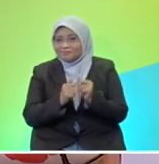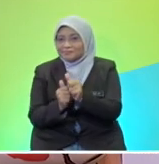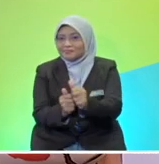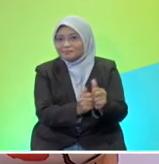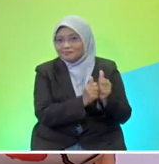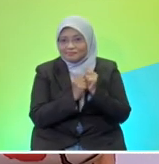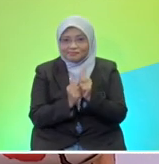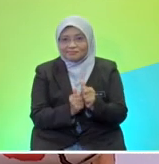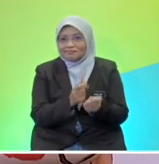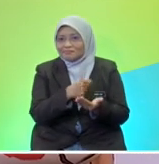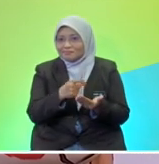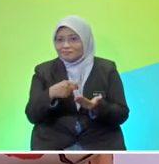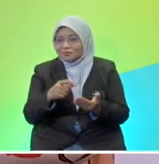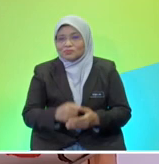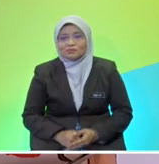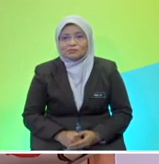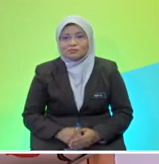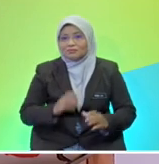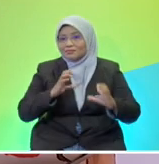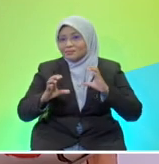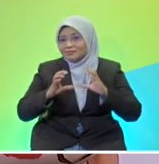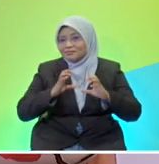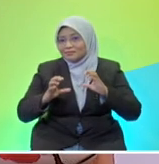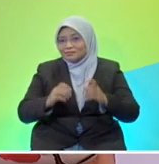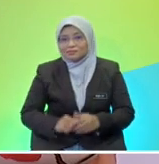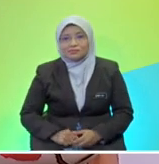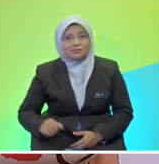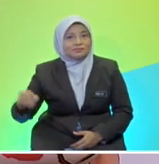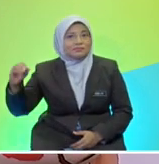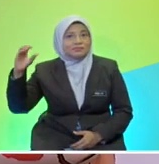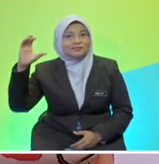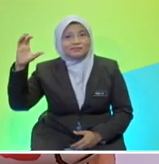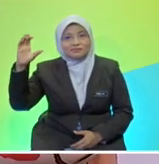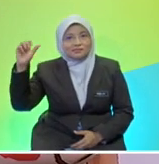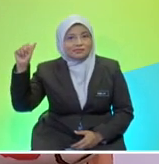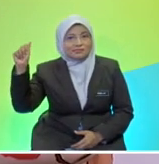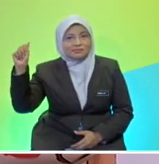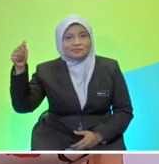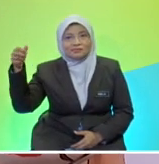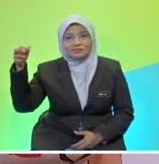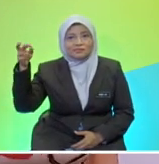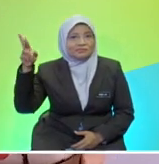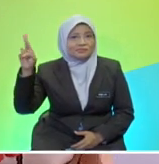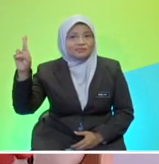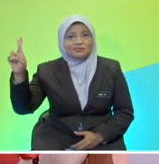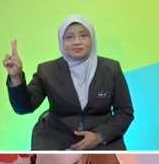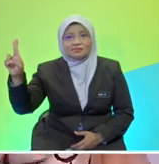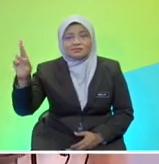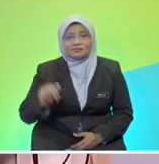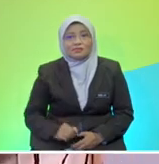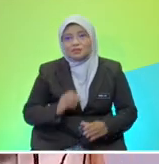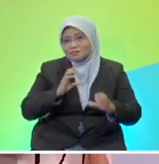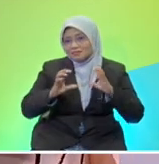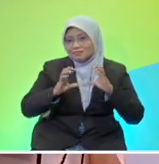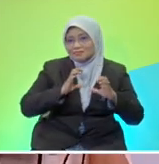car. C. C. A. A. And... R. Car.